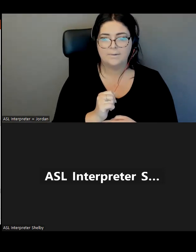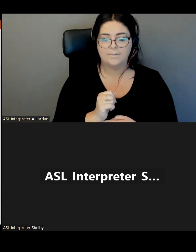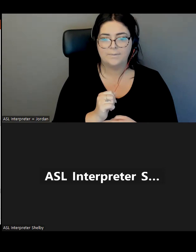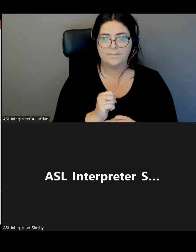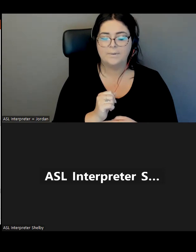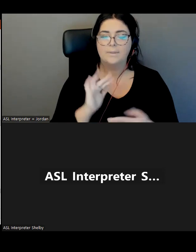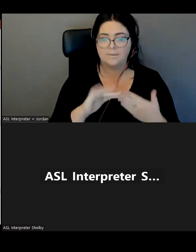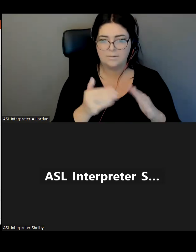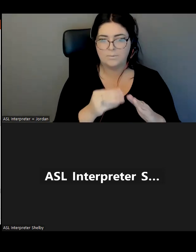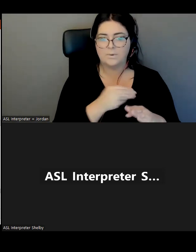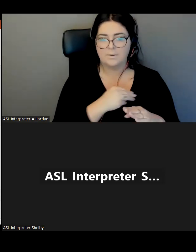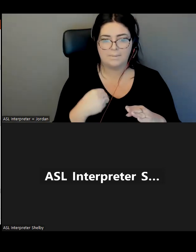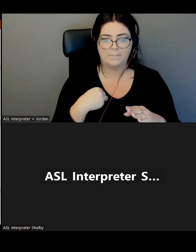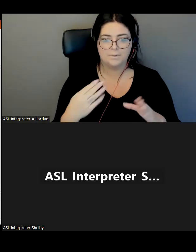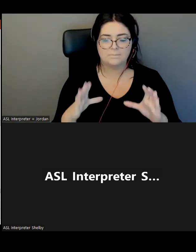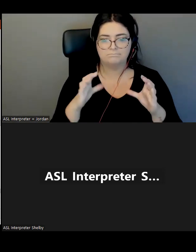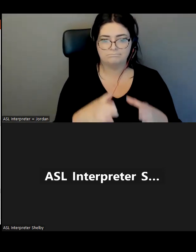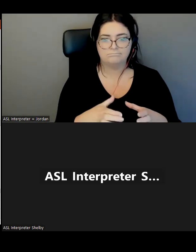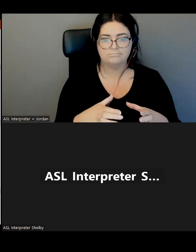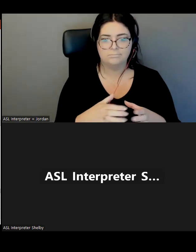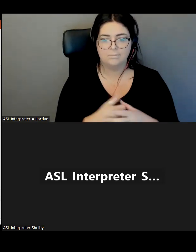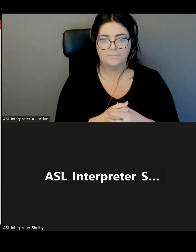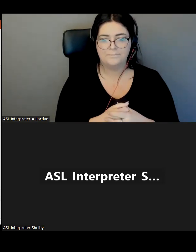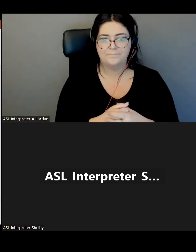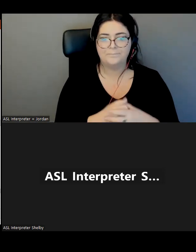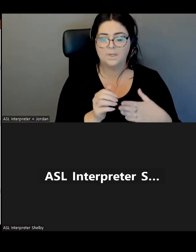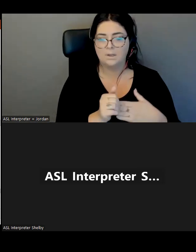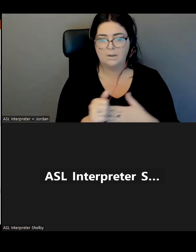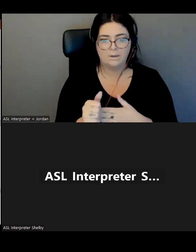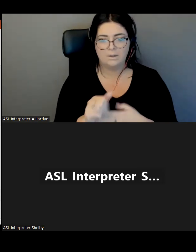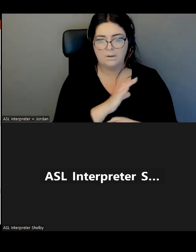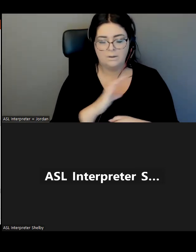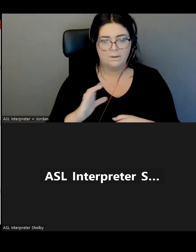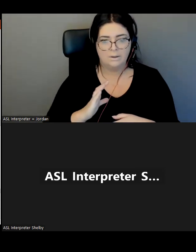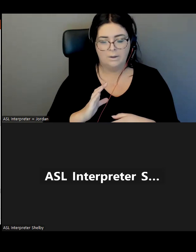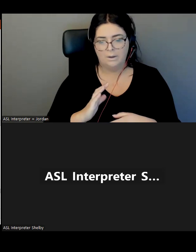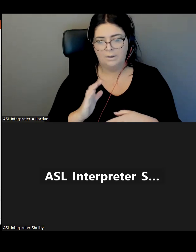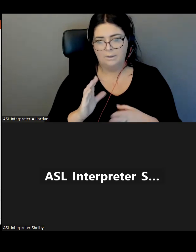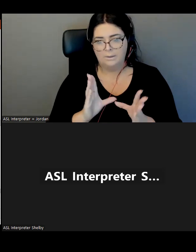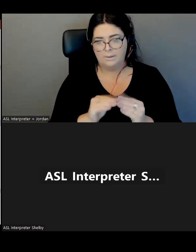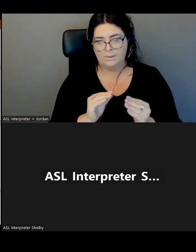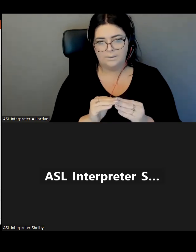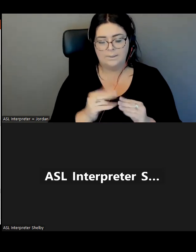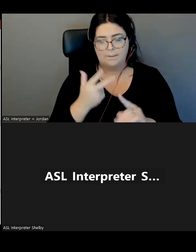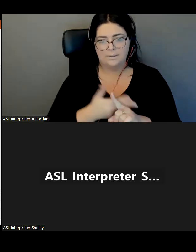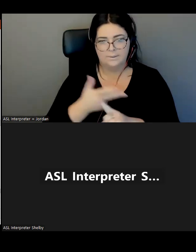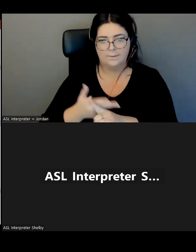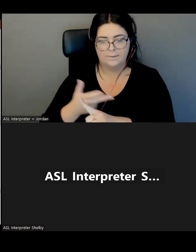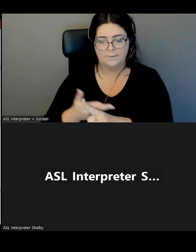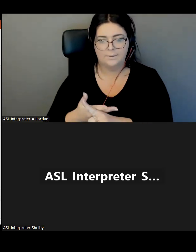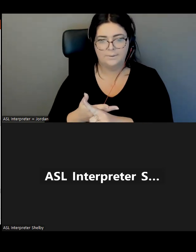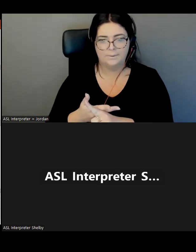of community members and groups. So our steering committee typically meets quarterly, and if we're working